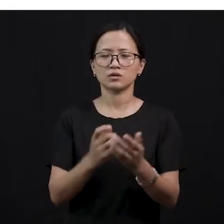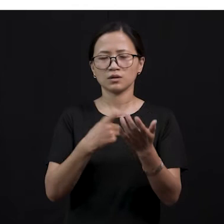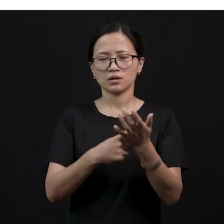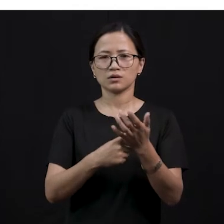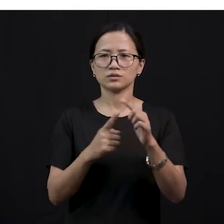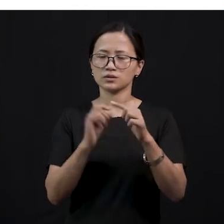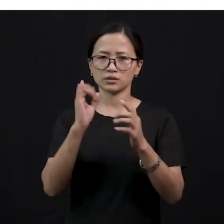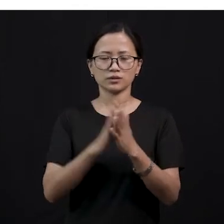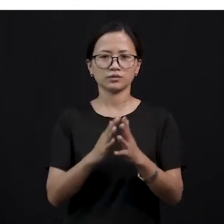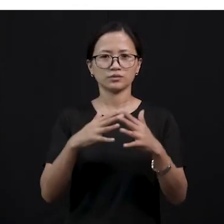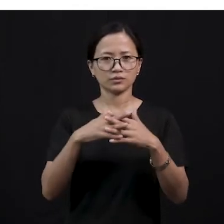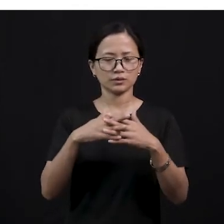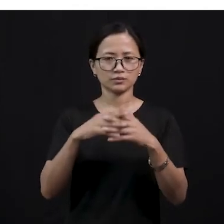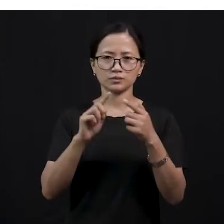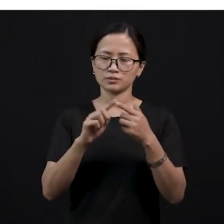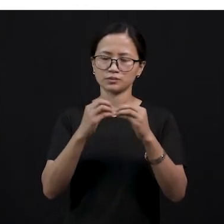RTI website and you can